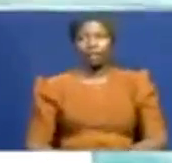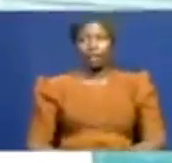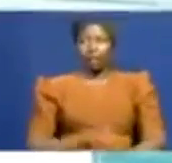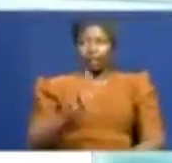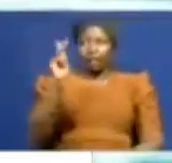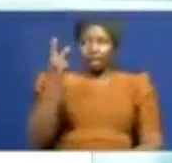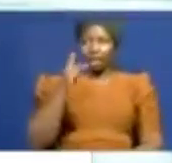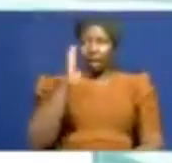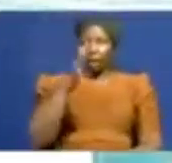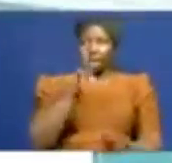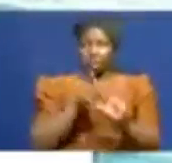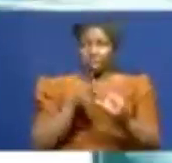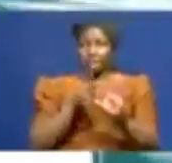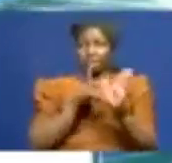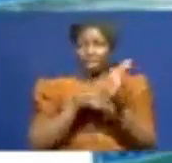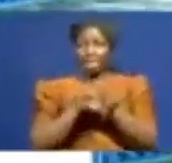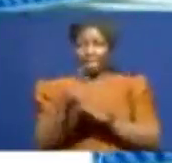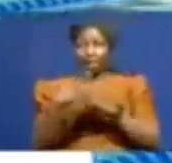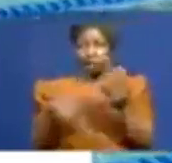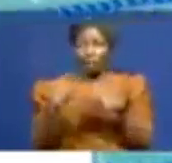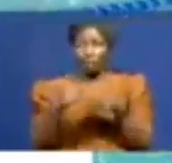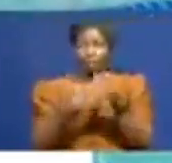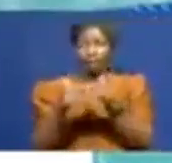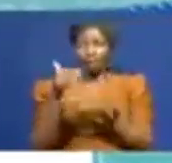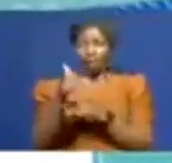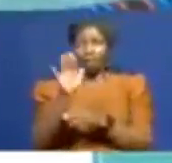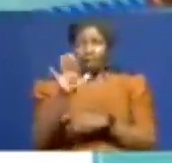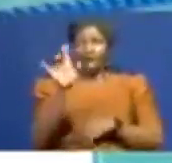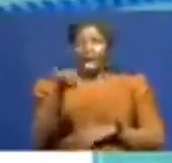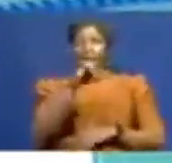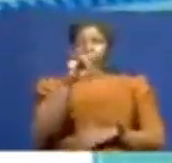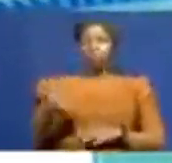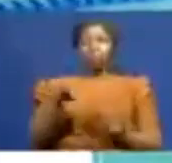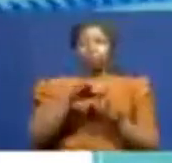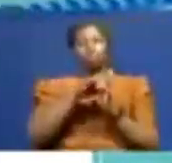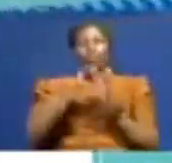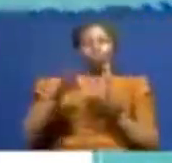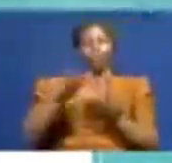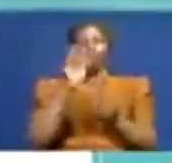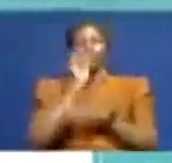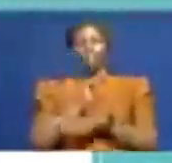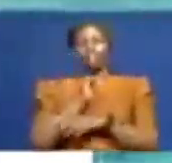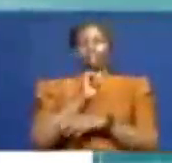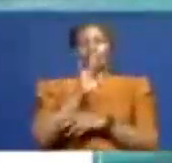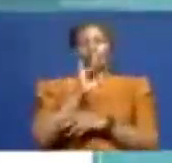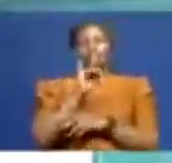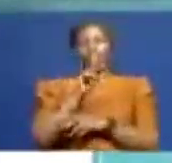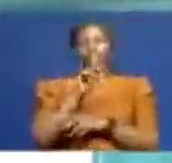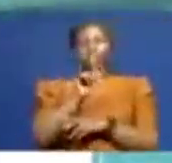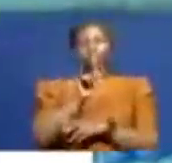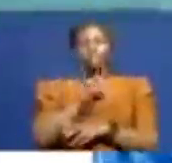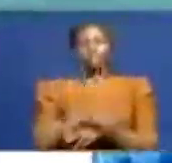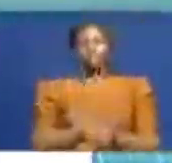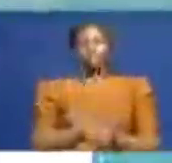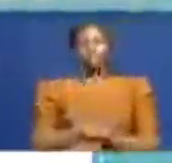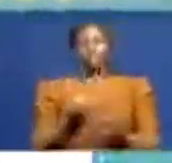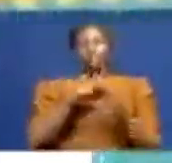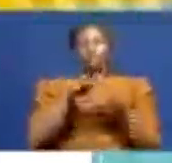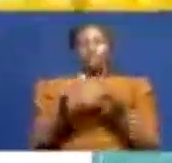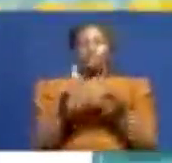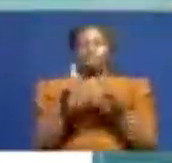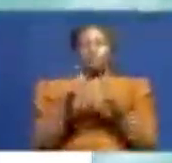Kenya itashiriki katika mashindano hayo baada ya marufuku yao kuondolewa na shirikisho la uogeleaji duniani FINA. All the swimming